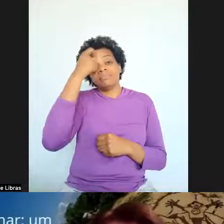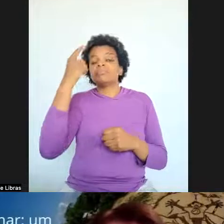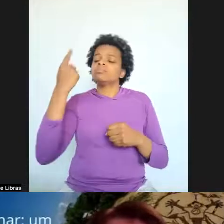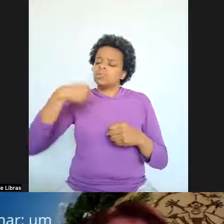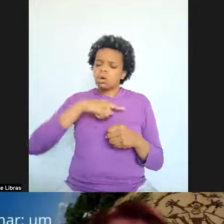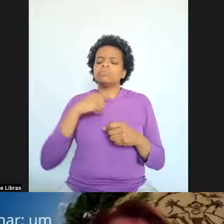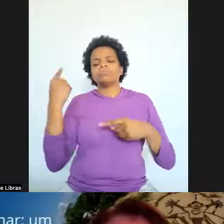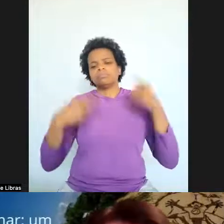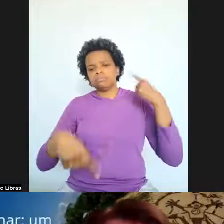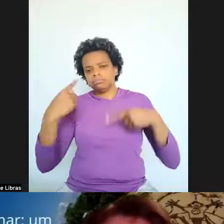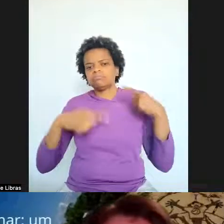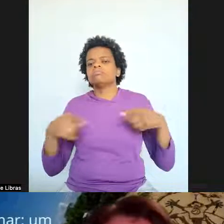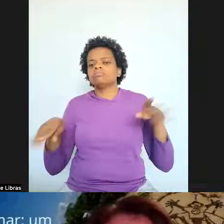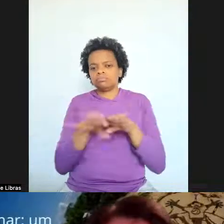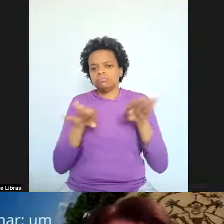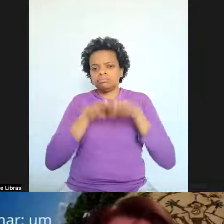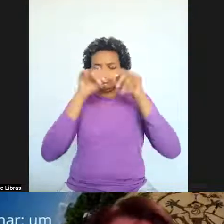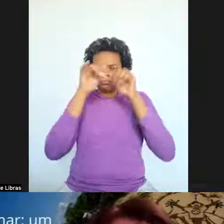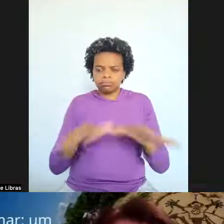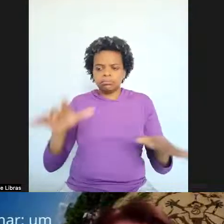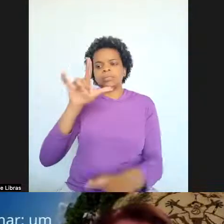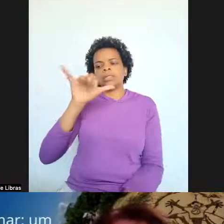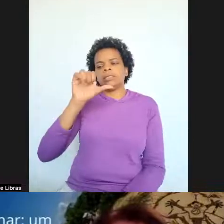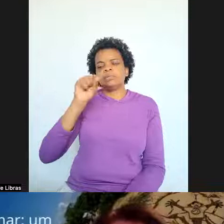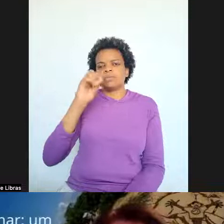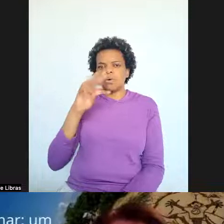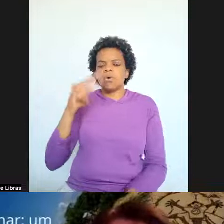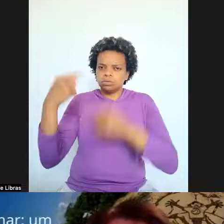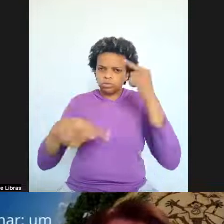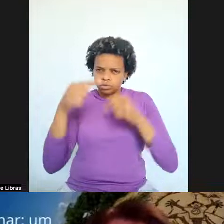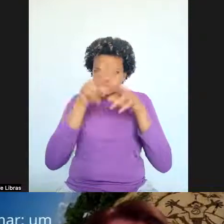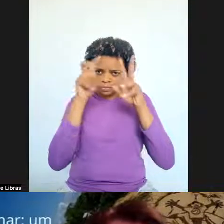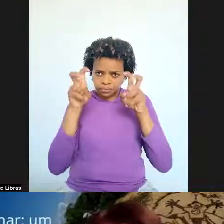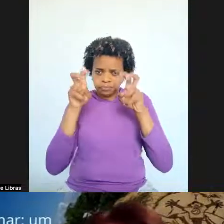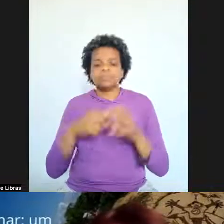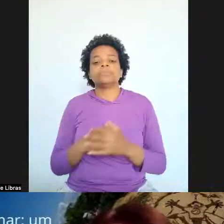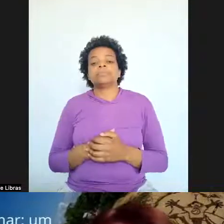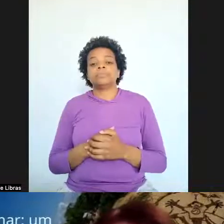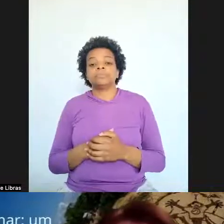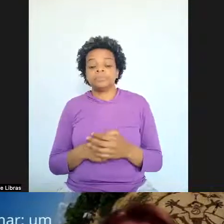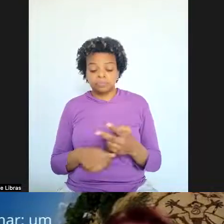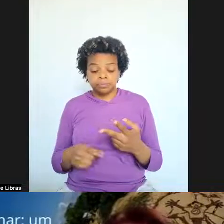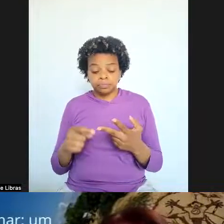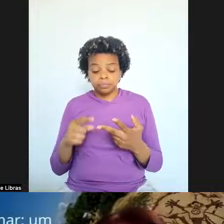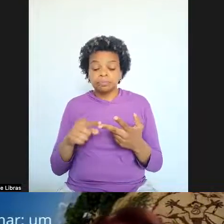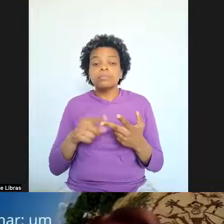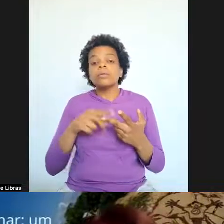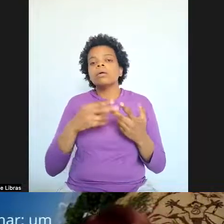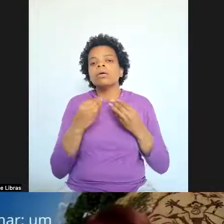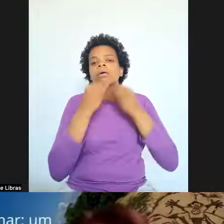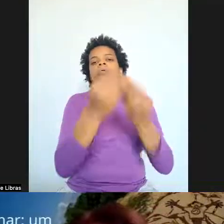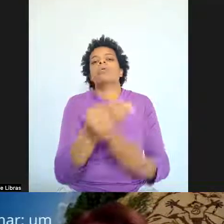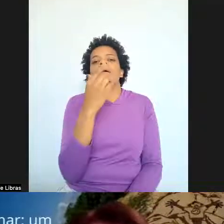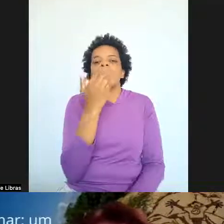humanity has to deal right now, and that's being discussed in a large scale in Lisbon this week.